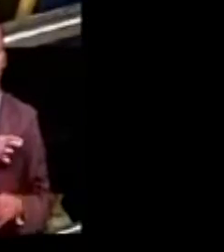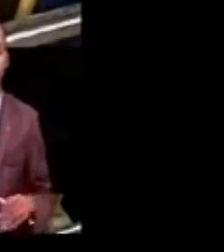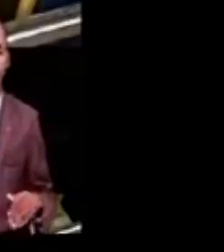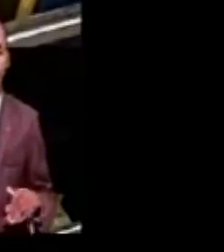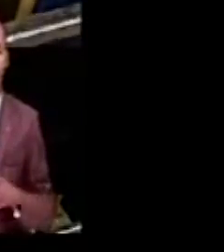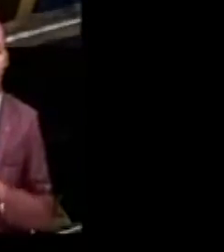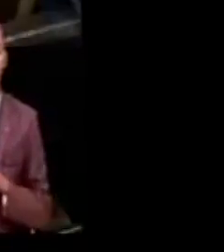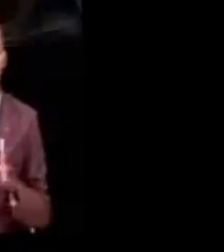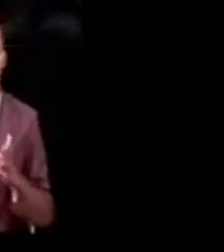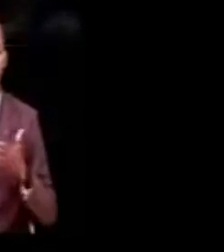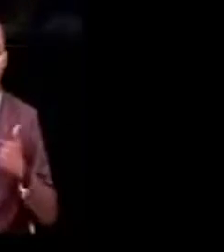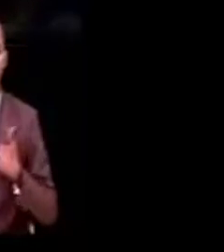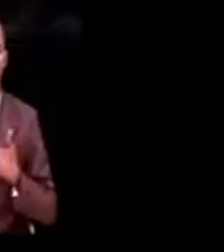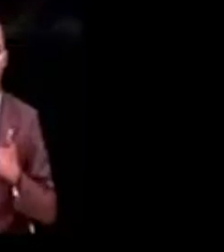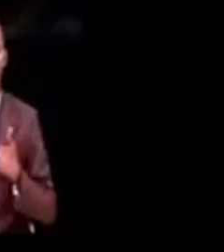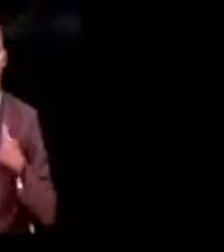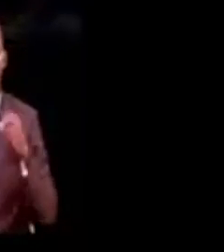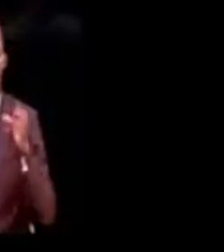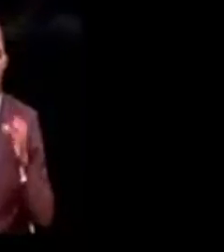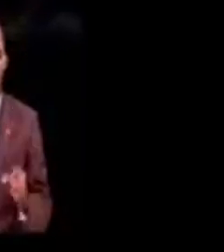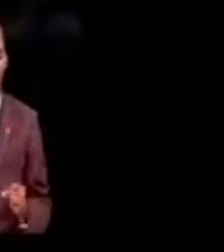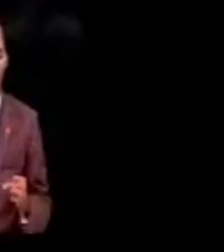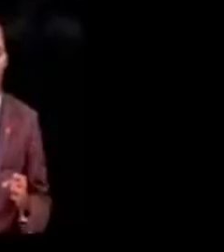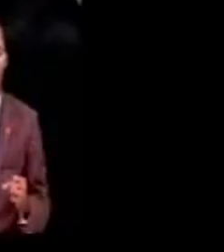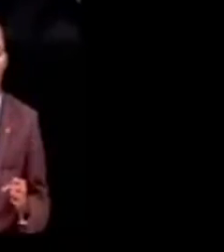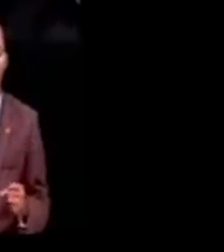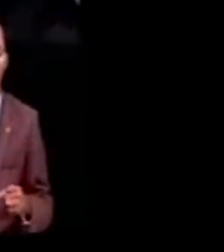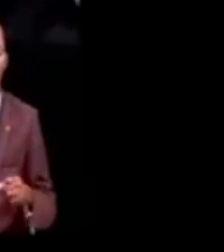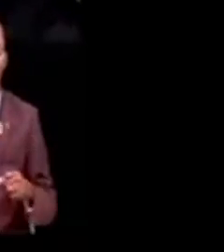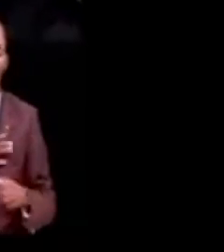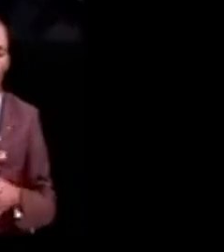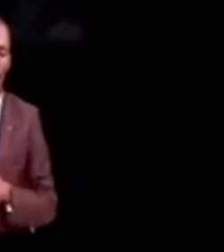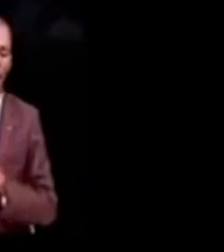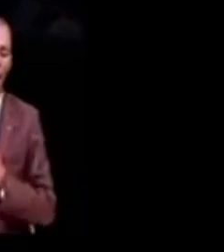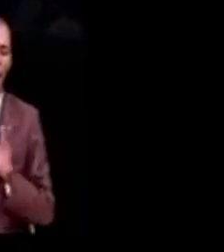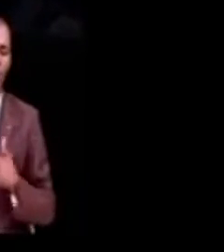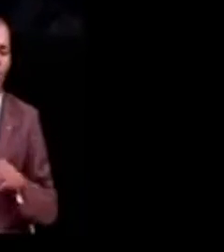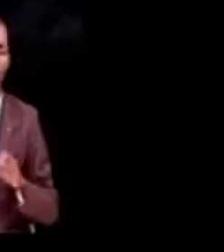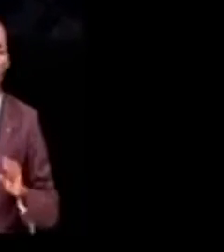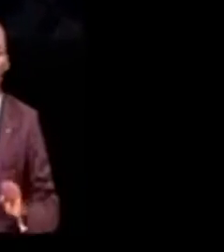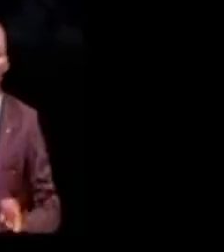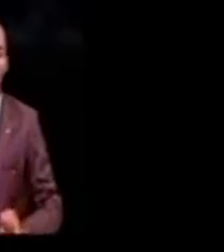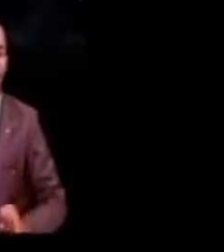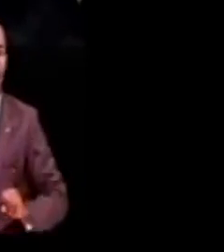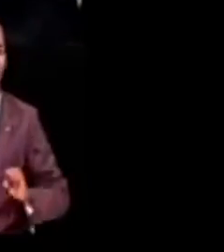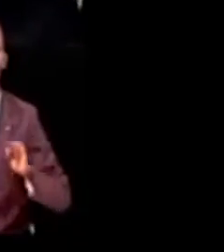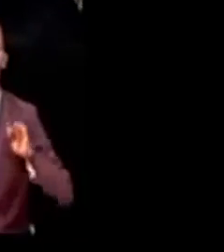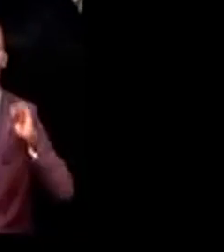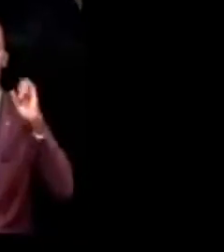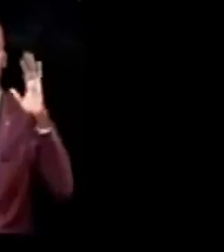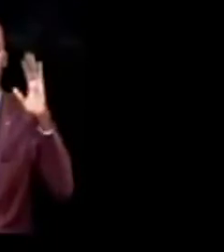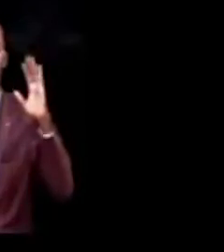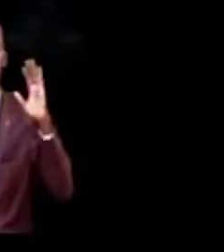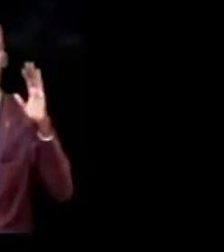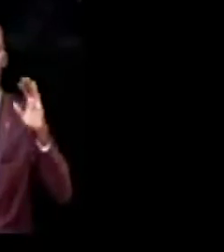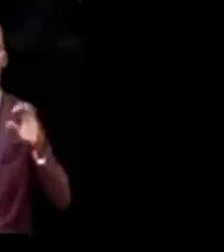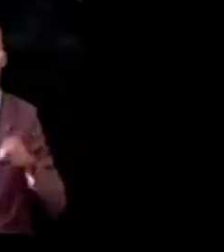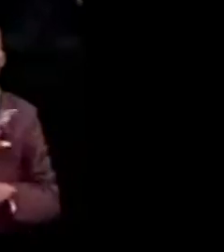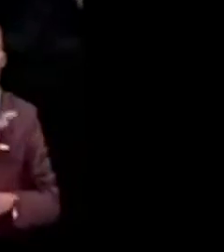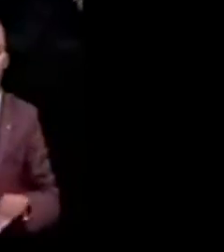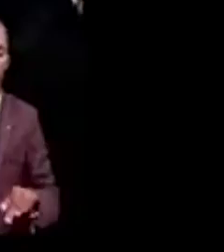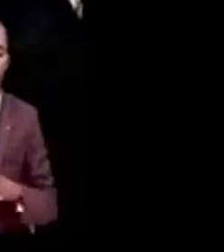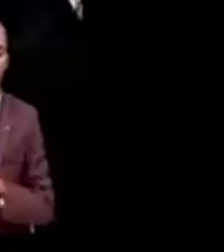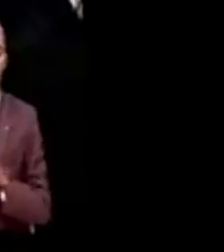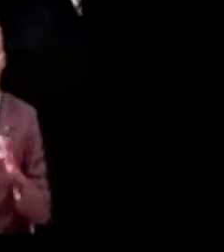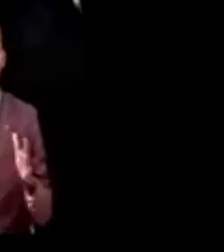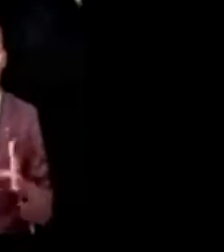the power of God he wills. Christ Jesus had the power,